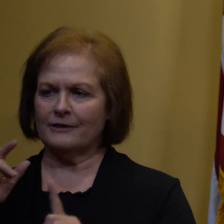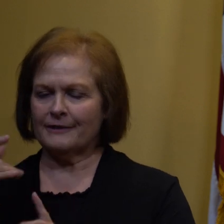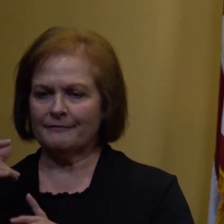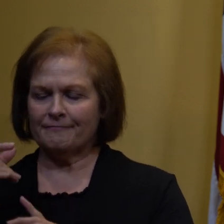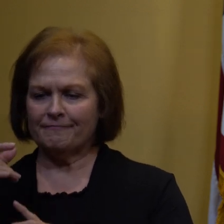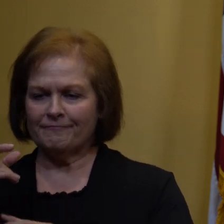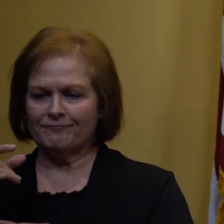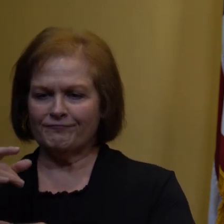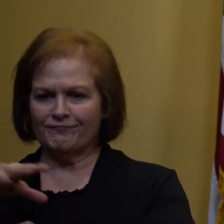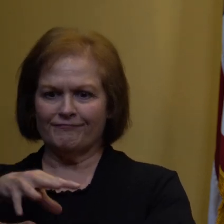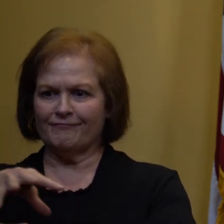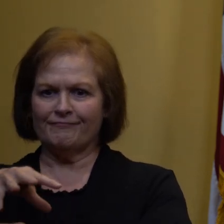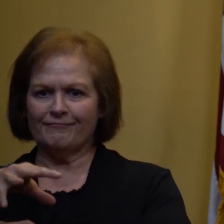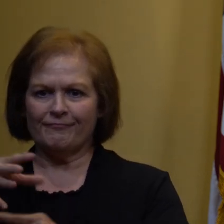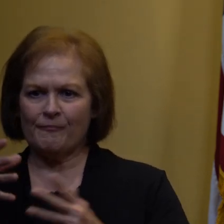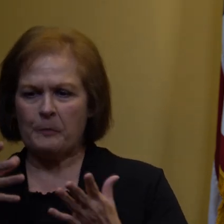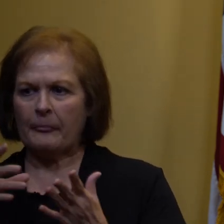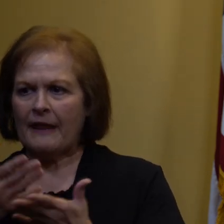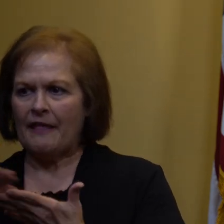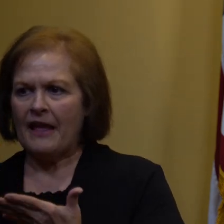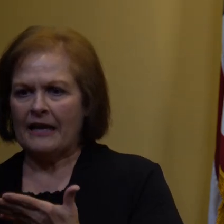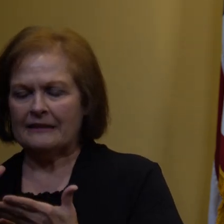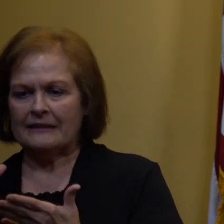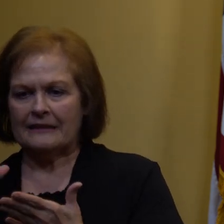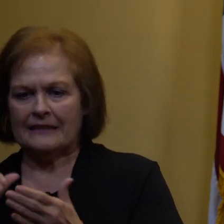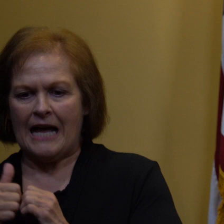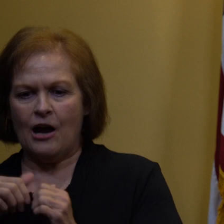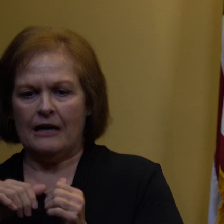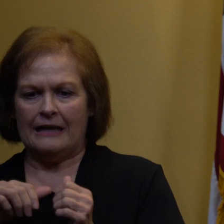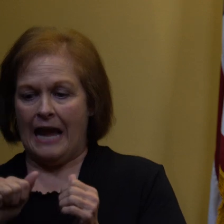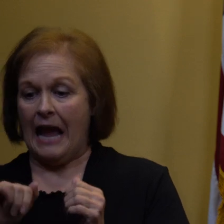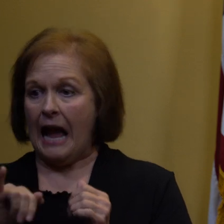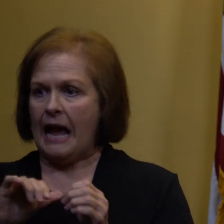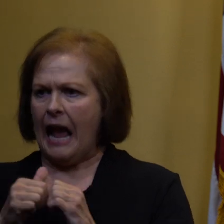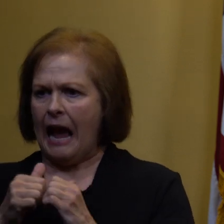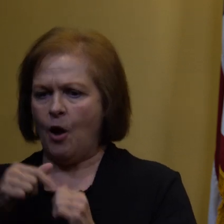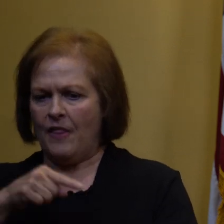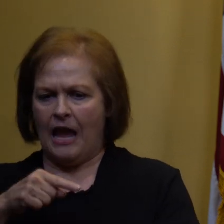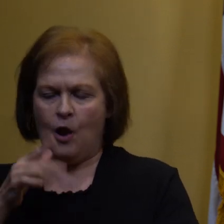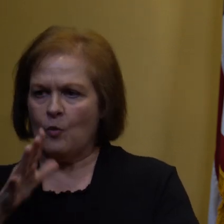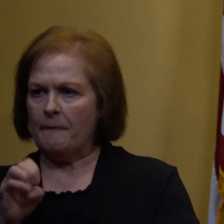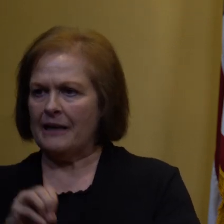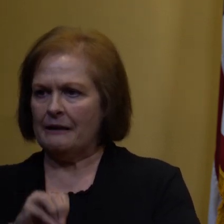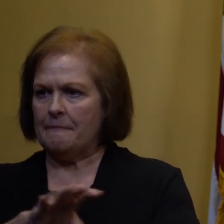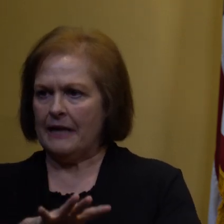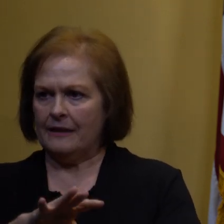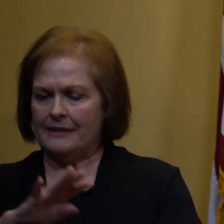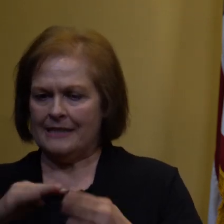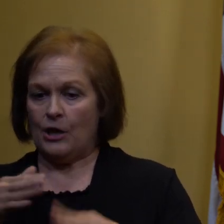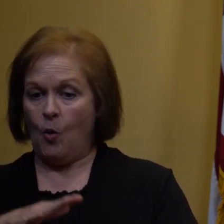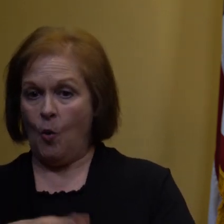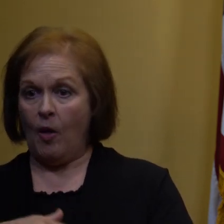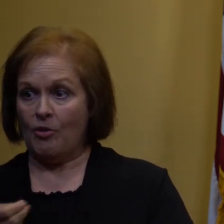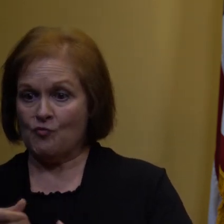about, mayors and what we were talking about and thinking about, it's how AI is going to impact our cities on the ground.